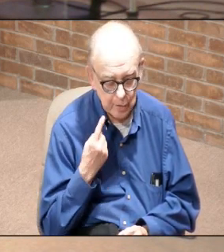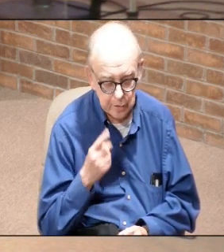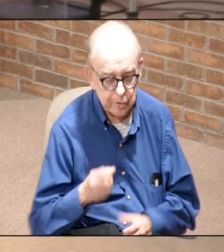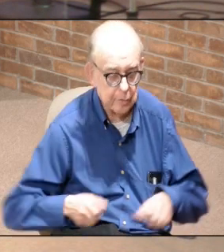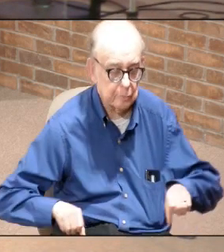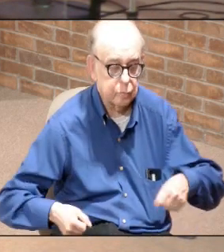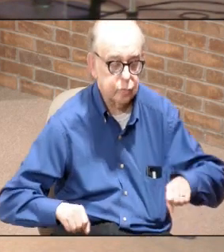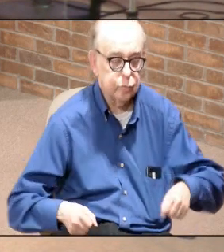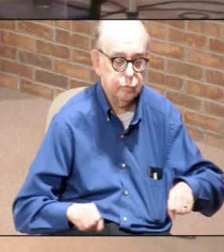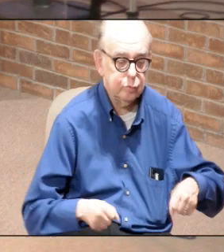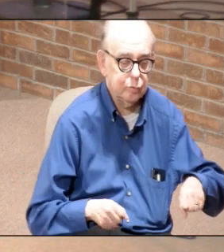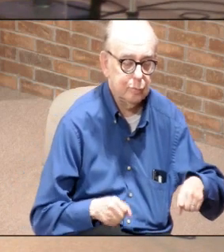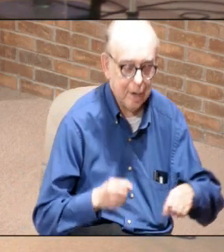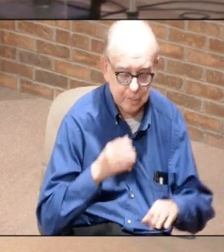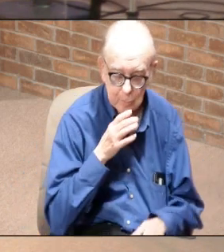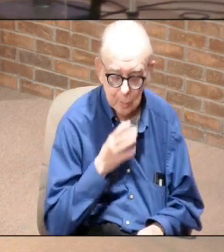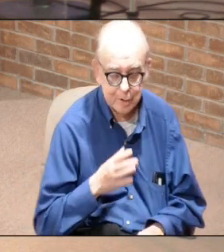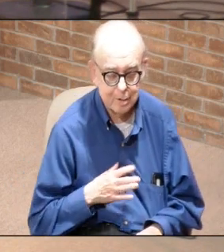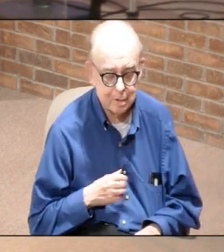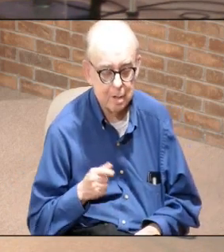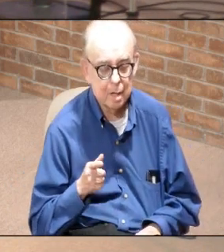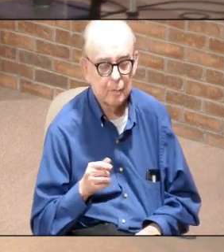You know?